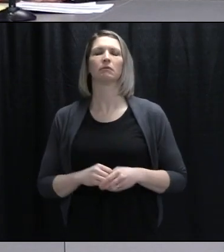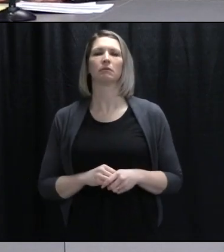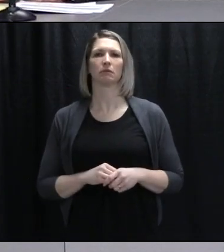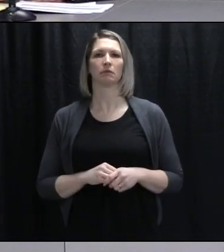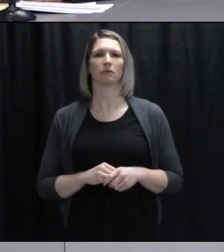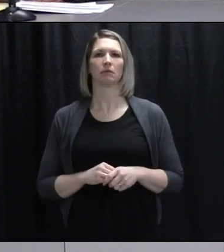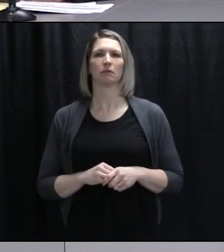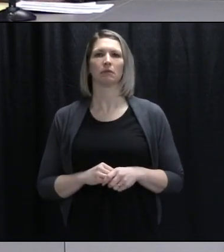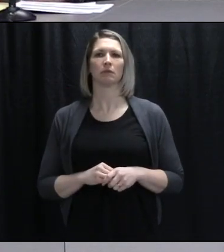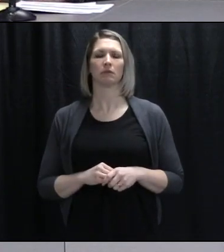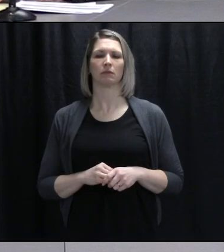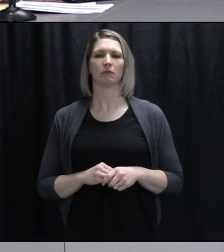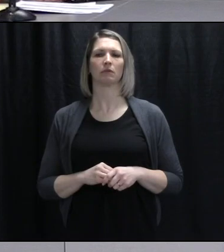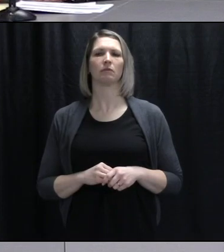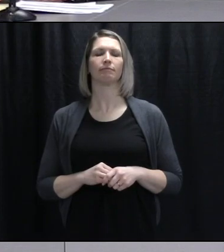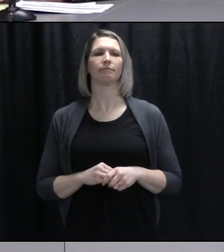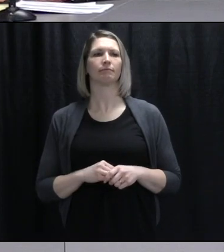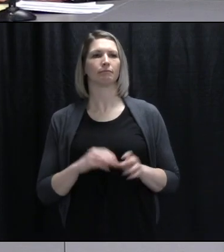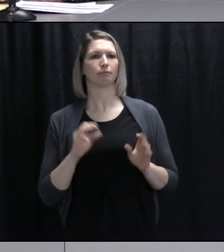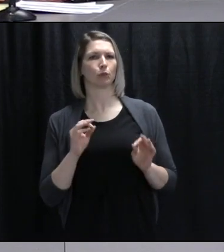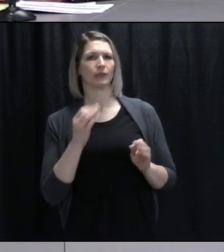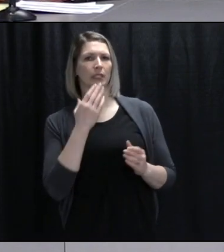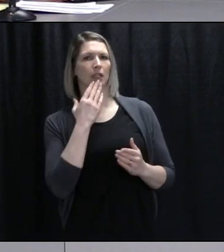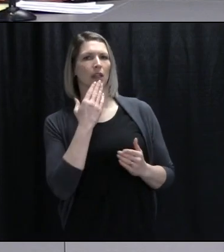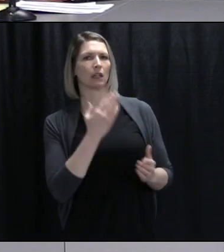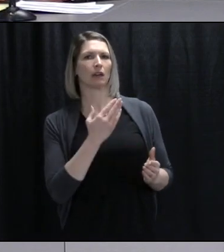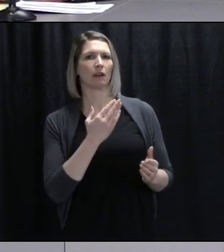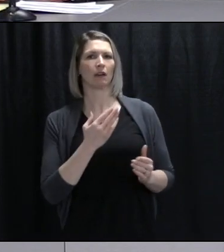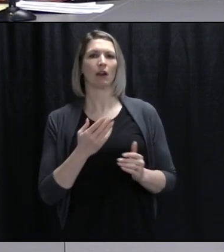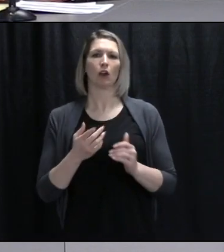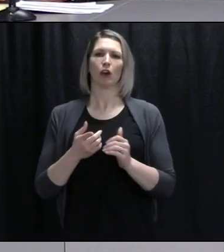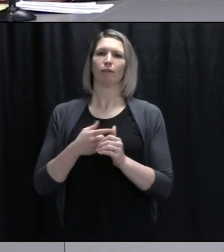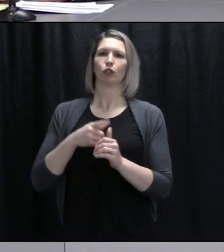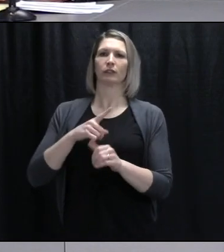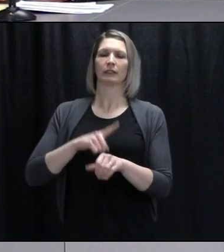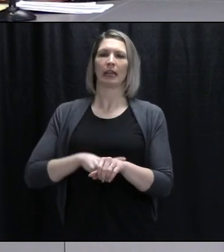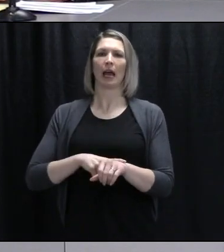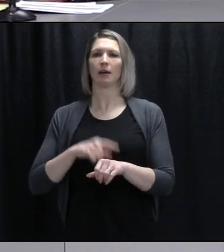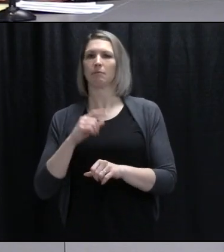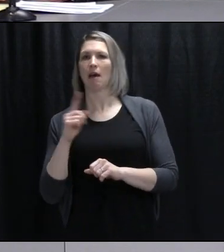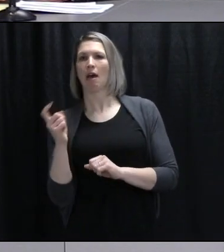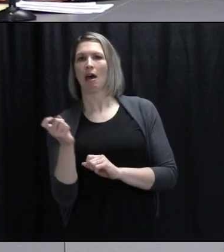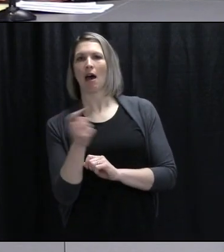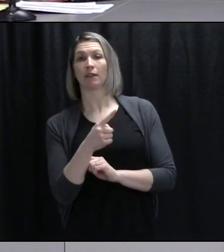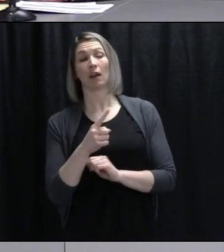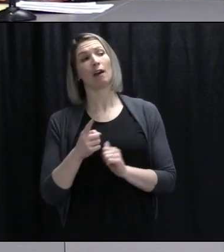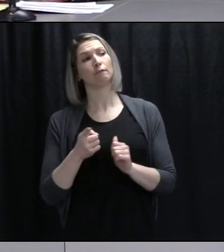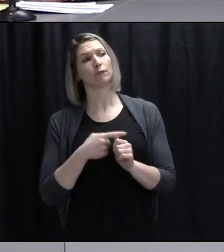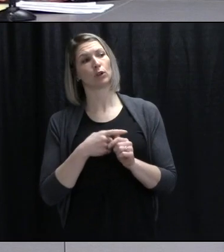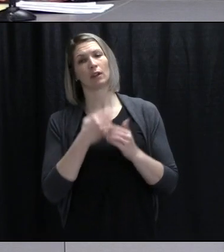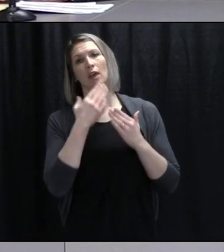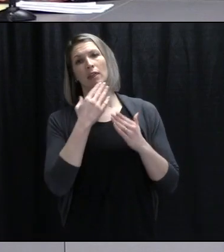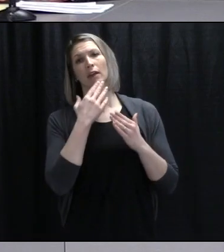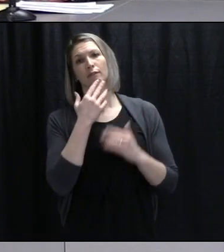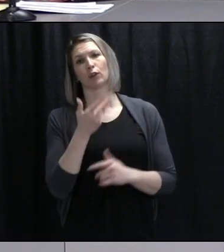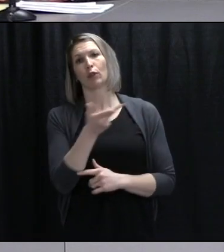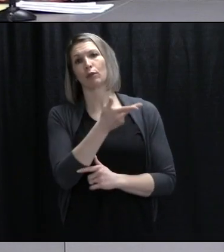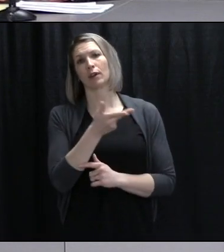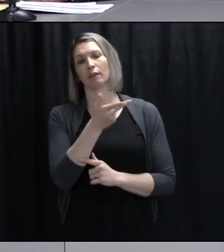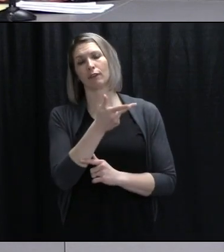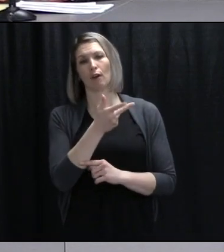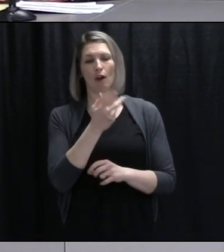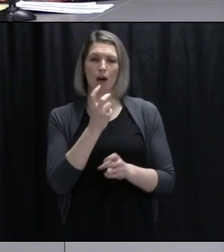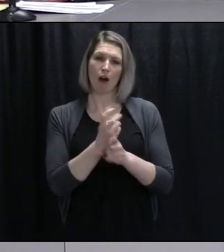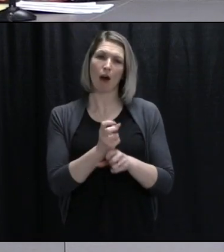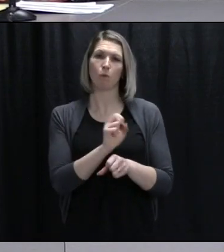Thank you. Please go ahead. Oh, thank you. This being my first time on the loop, I'd just like to thank you guys for all your hard work and dedication. My